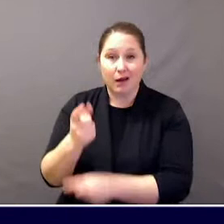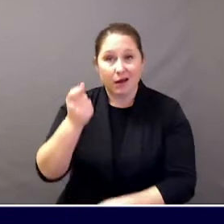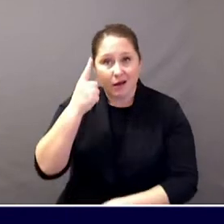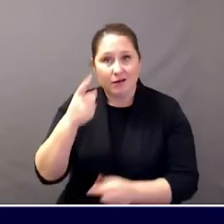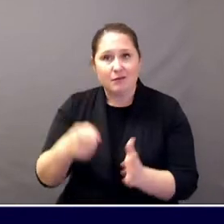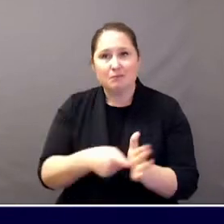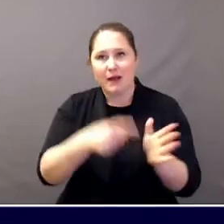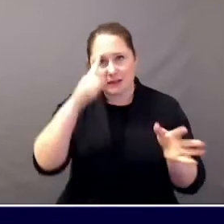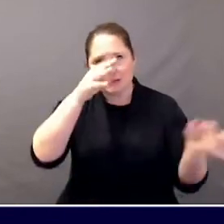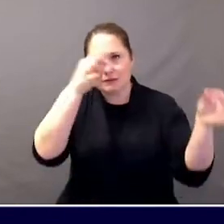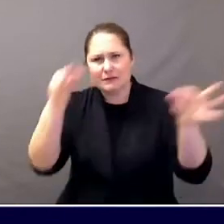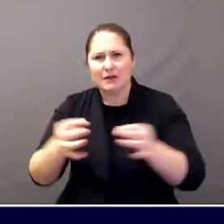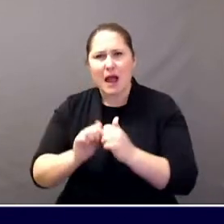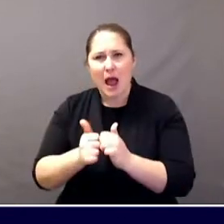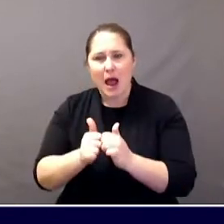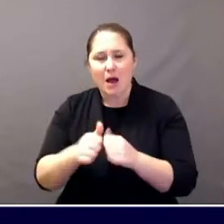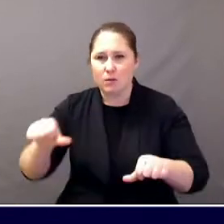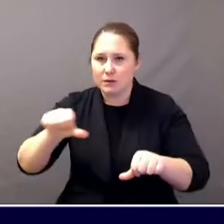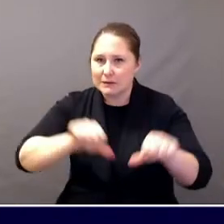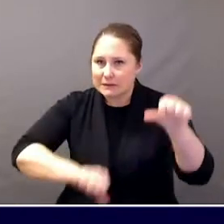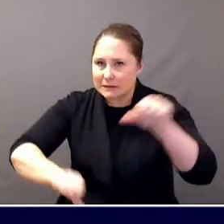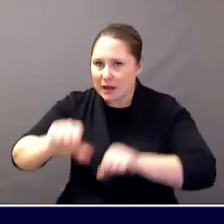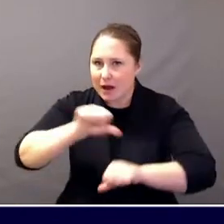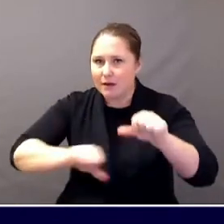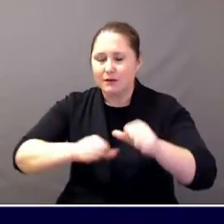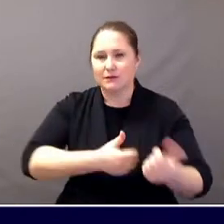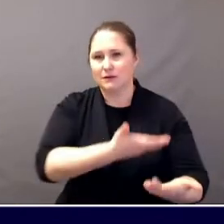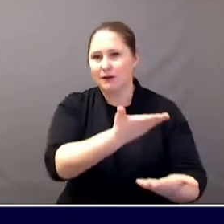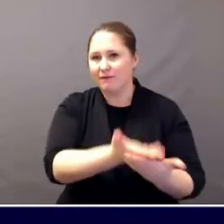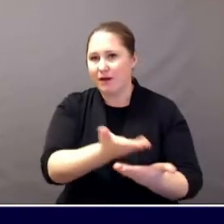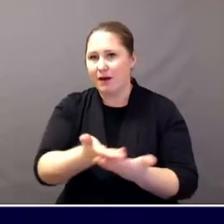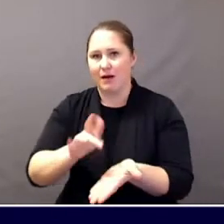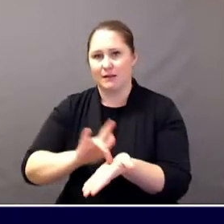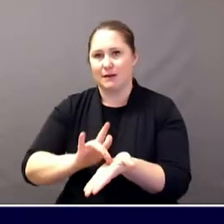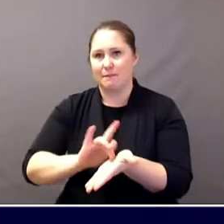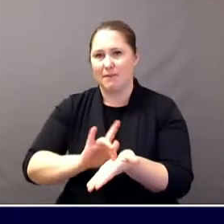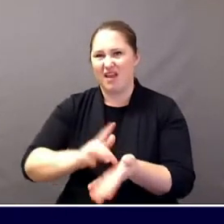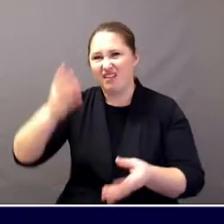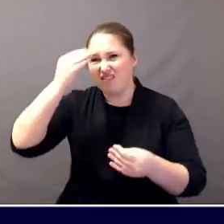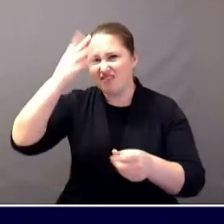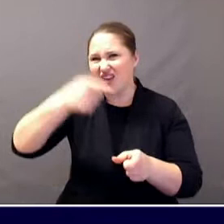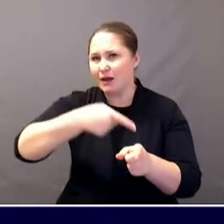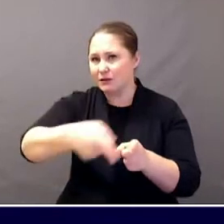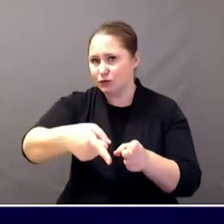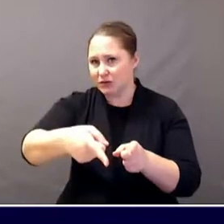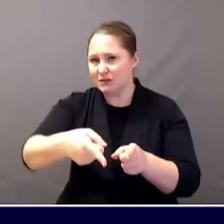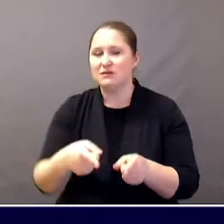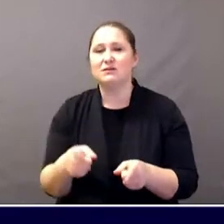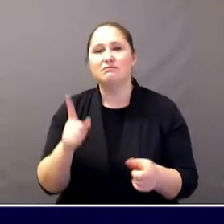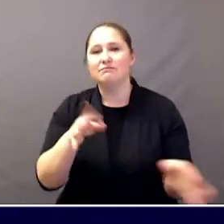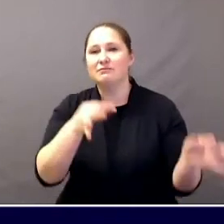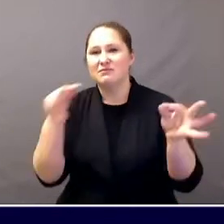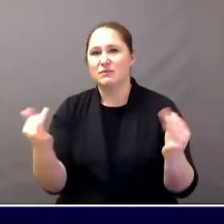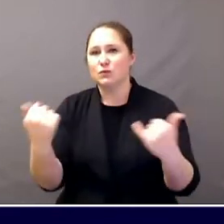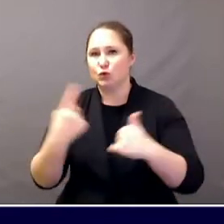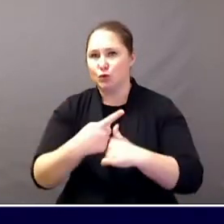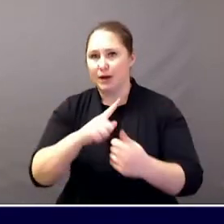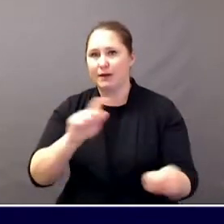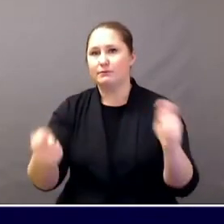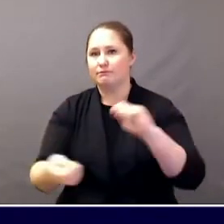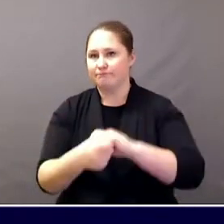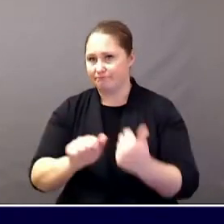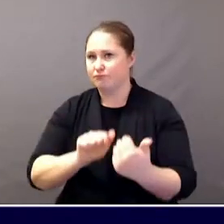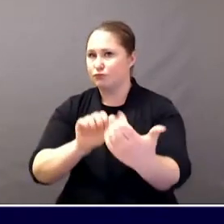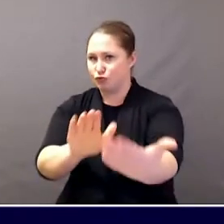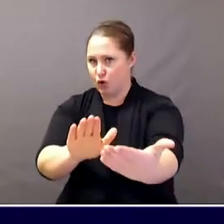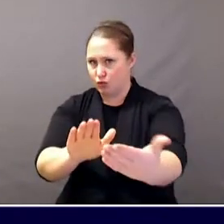science, fact, medical expertise, and that's why we're doing what we're doing today. Our administration will continue to update you